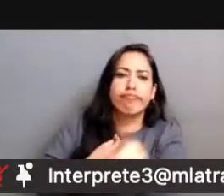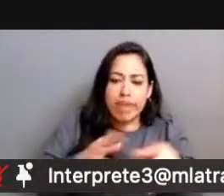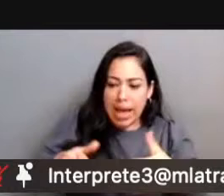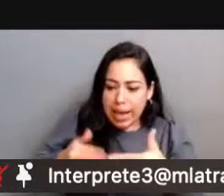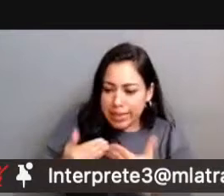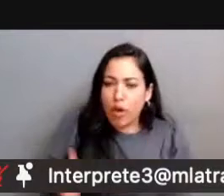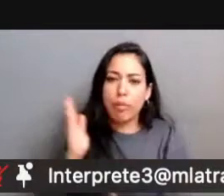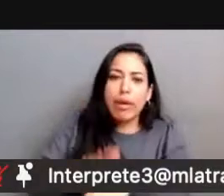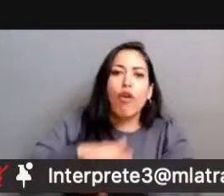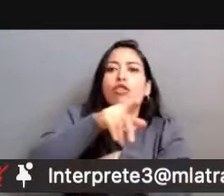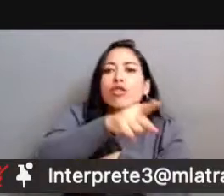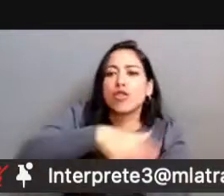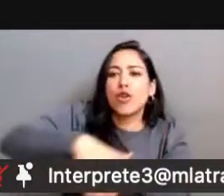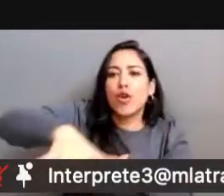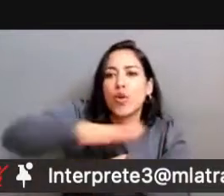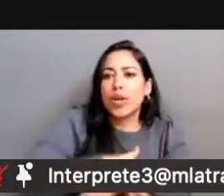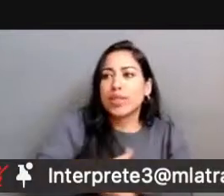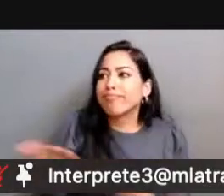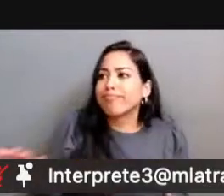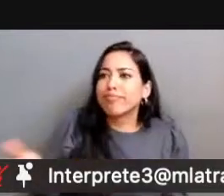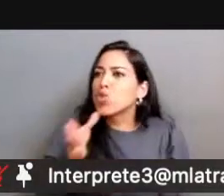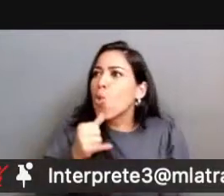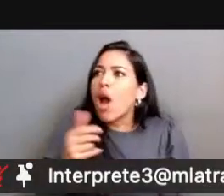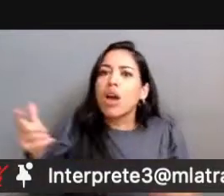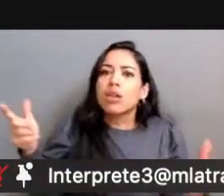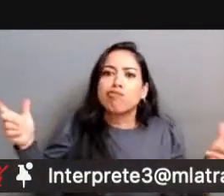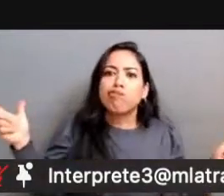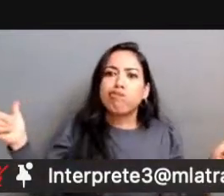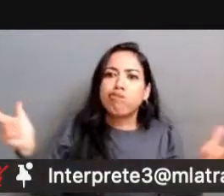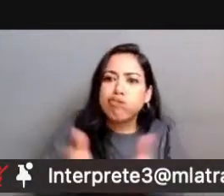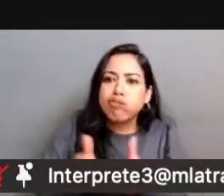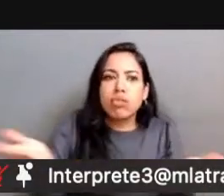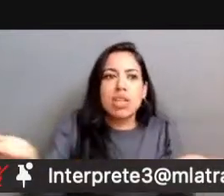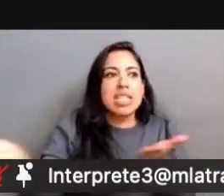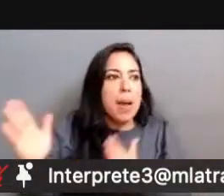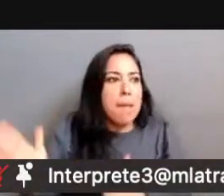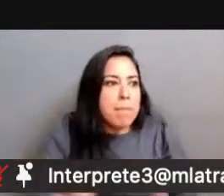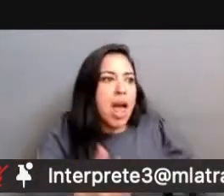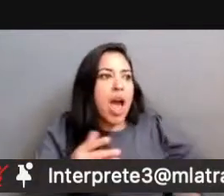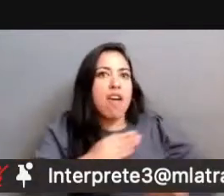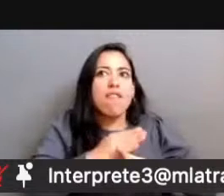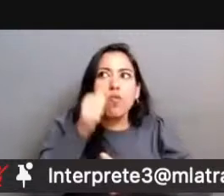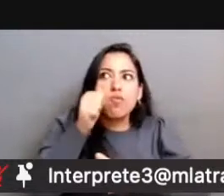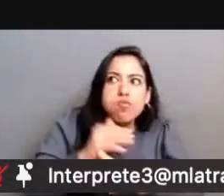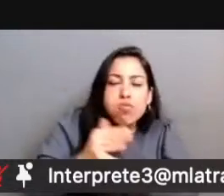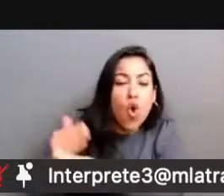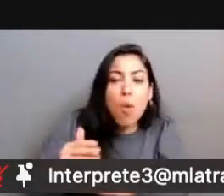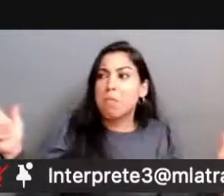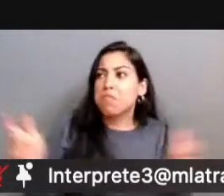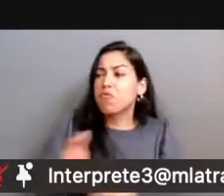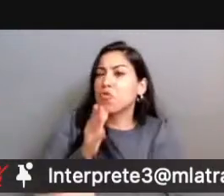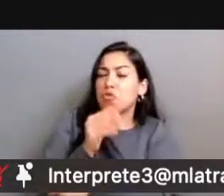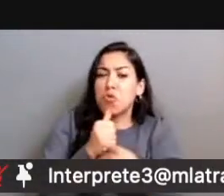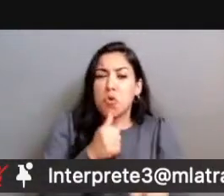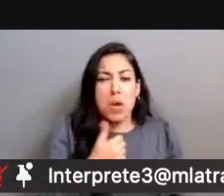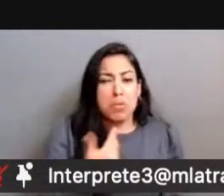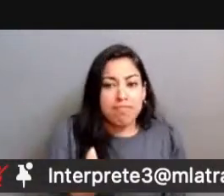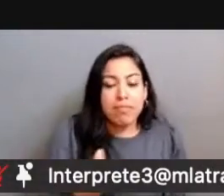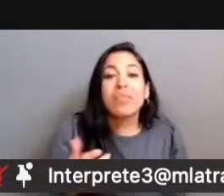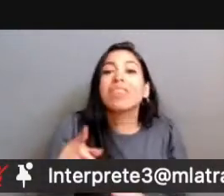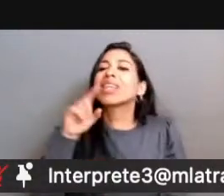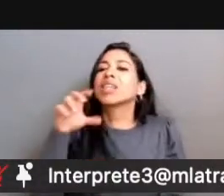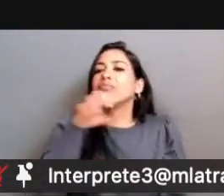that situation still today. A scarcity of family planning services, which is